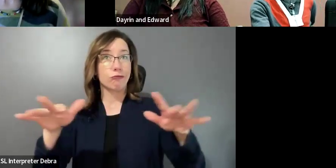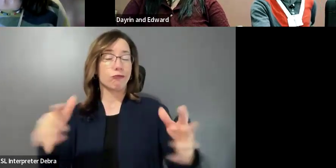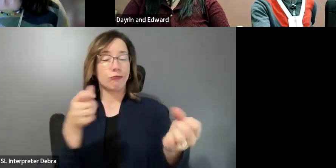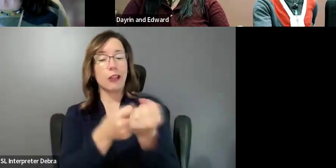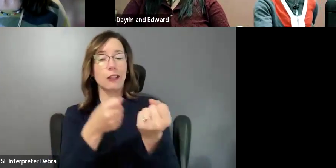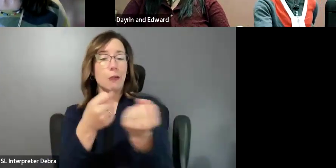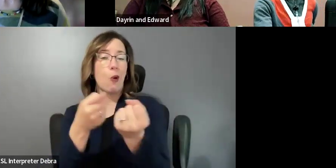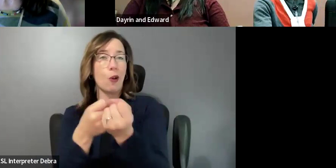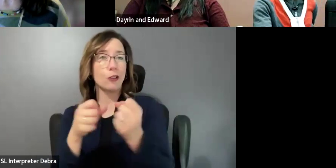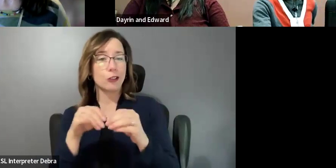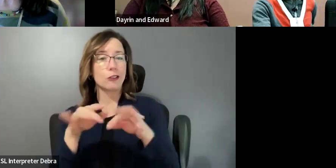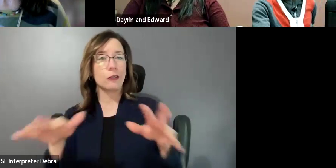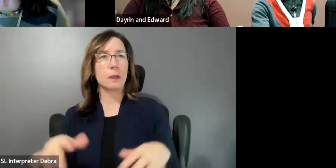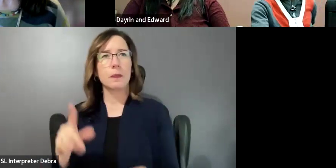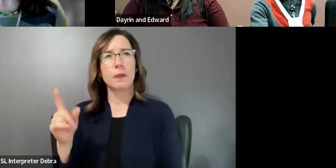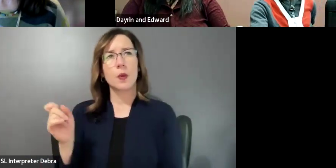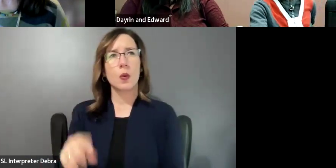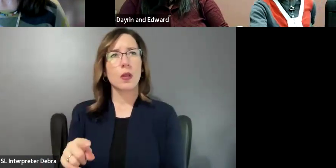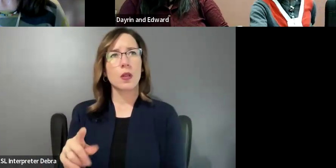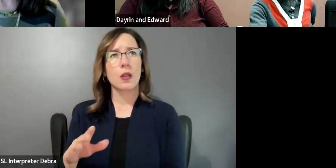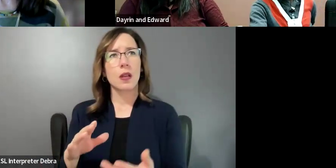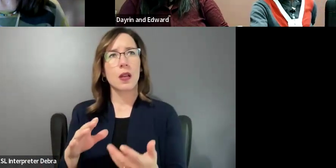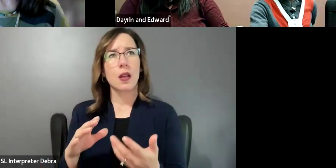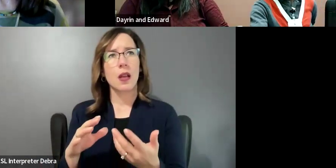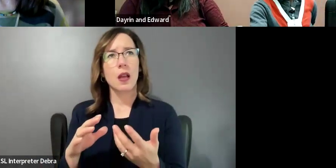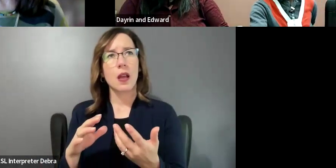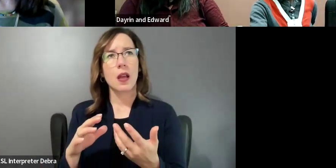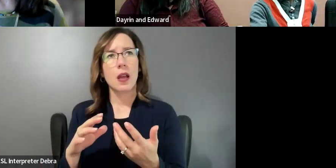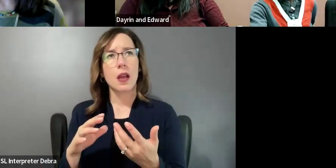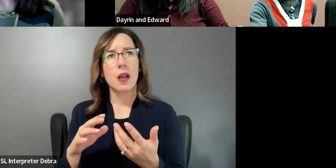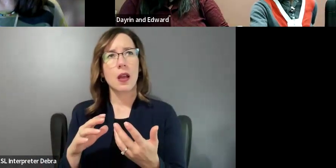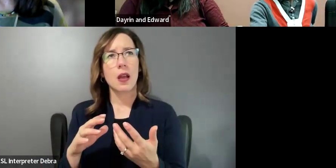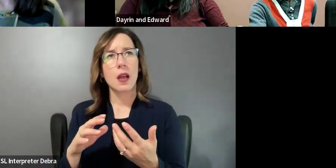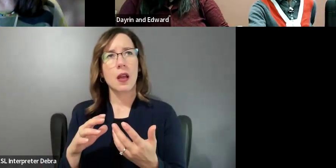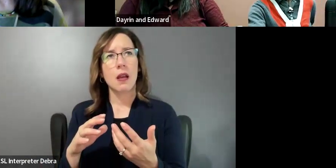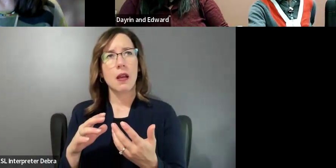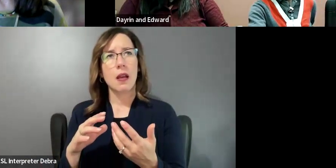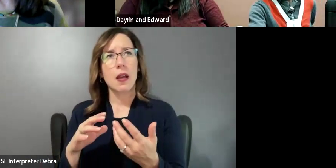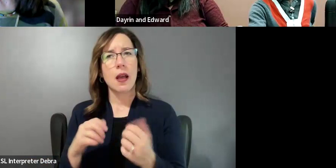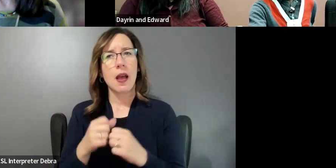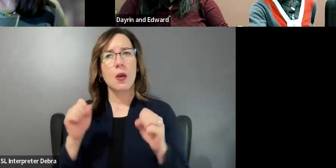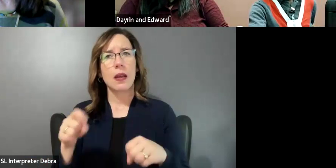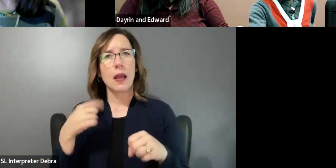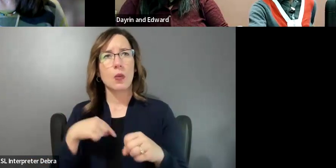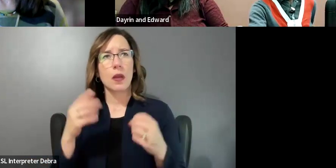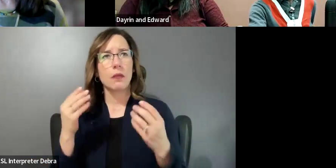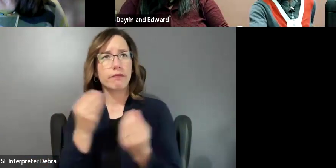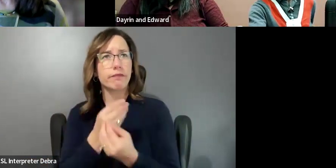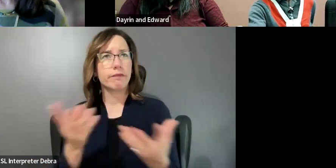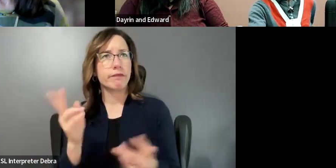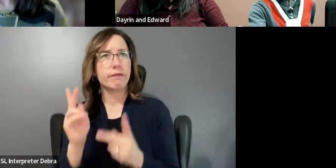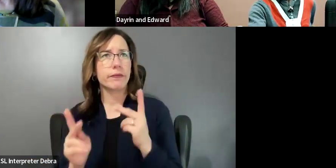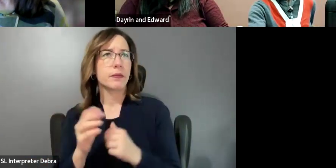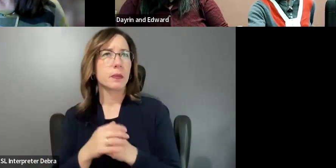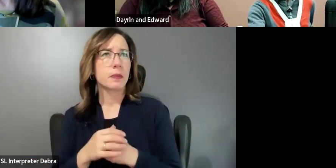support. The question is, how can we reach it to the people who